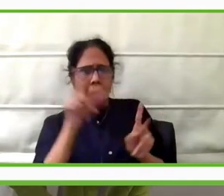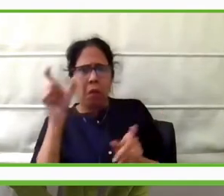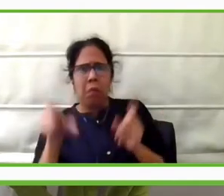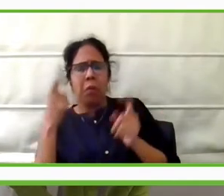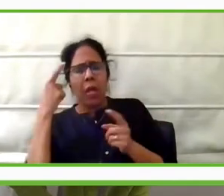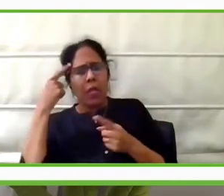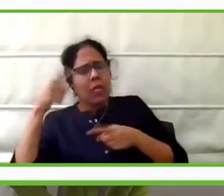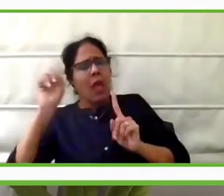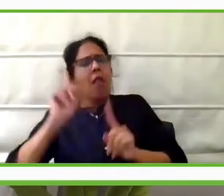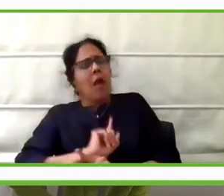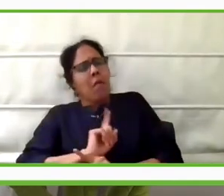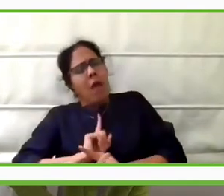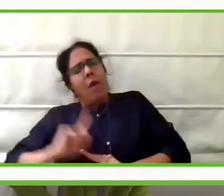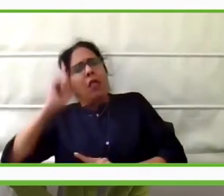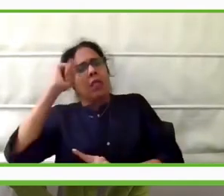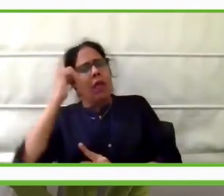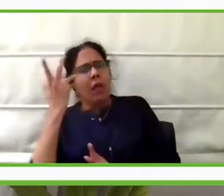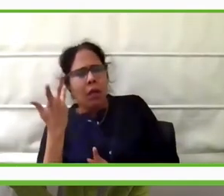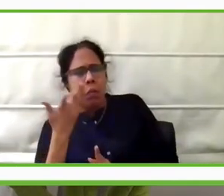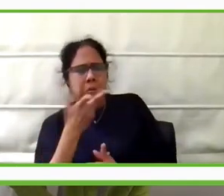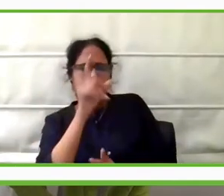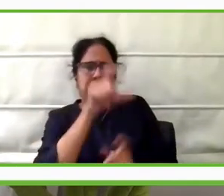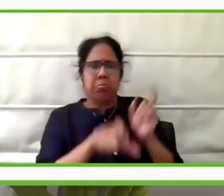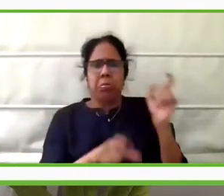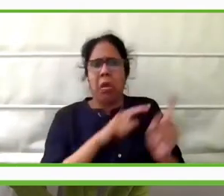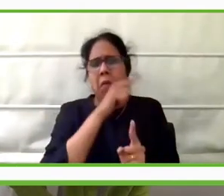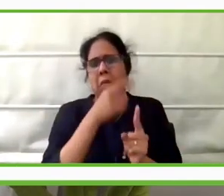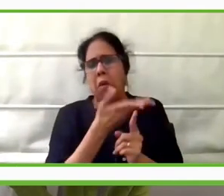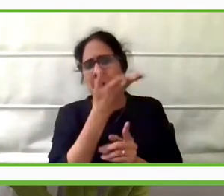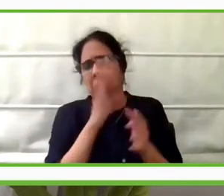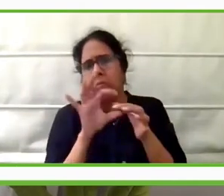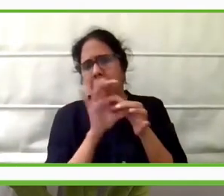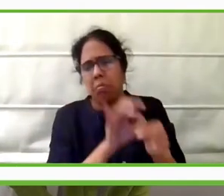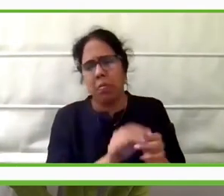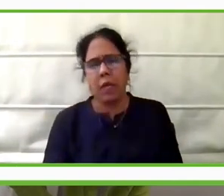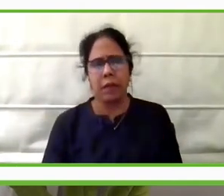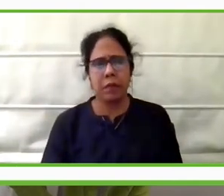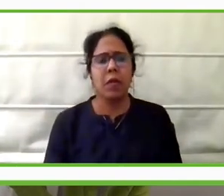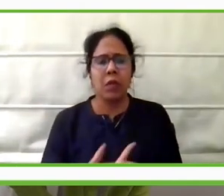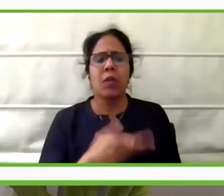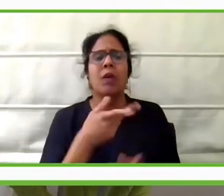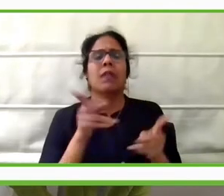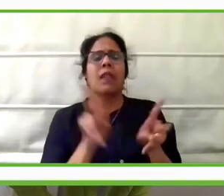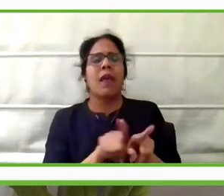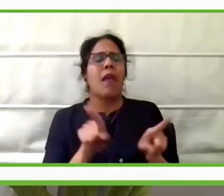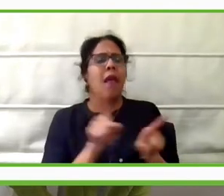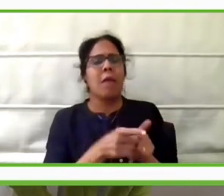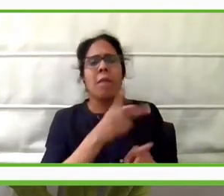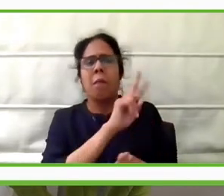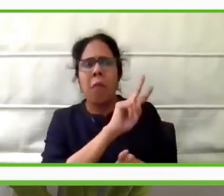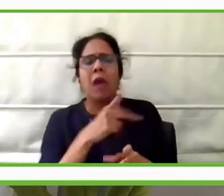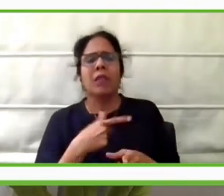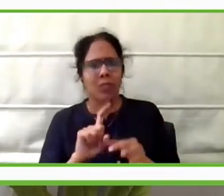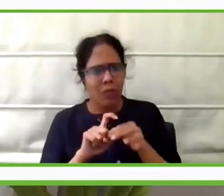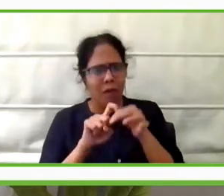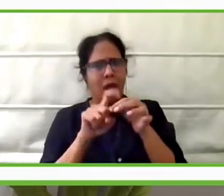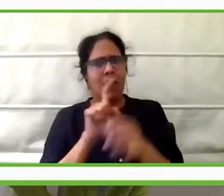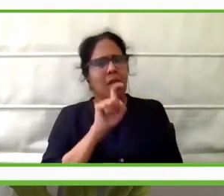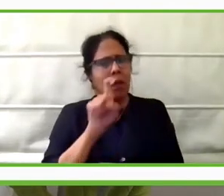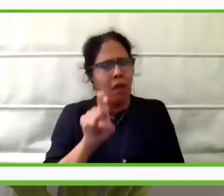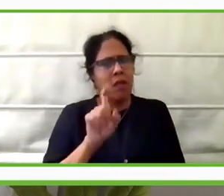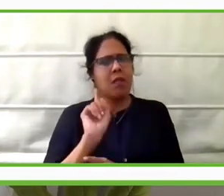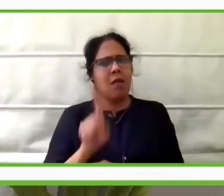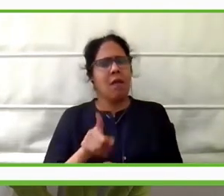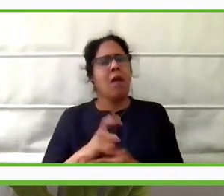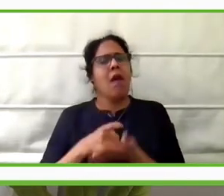made about the fact that she would. And so, again, I think it comes back to what you were saying is, you know, ask questions, be respectful, you